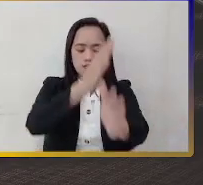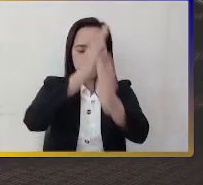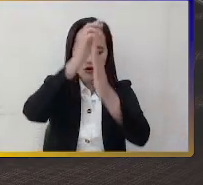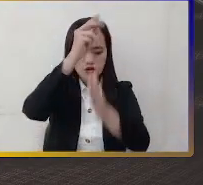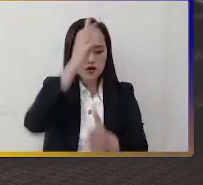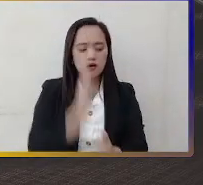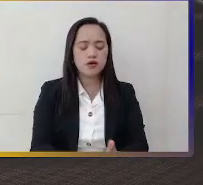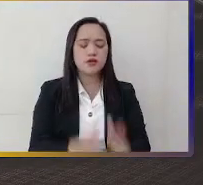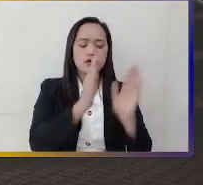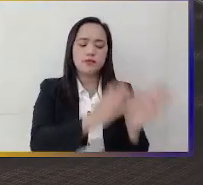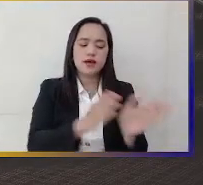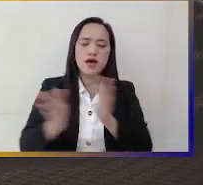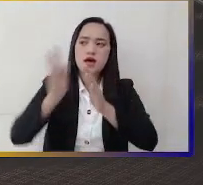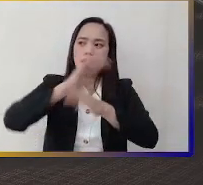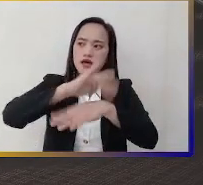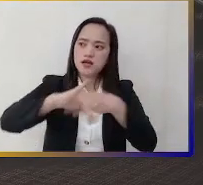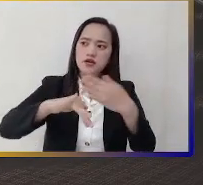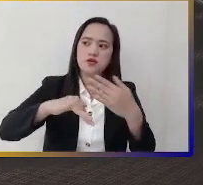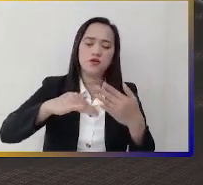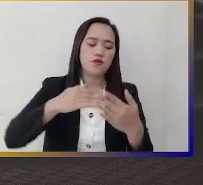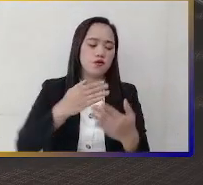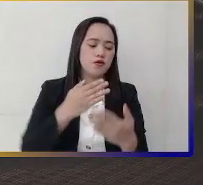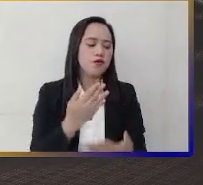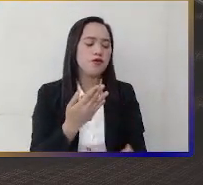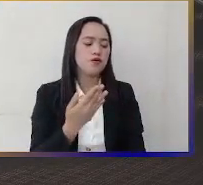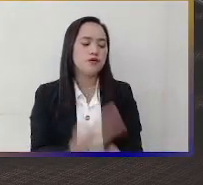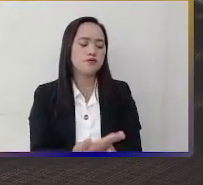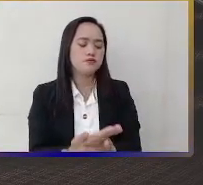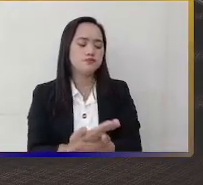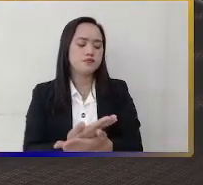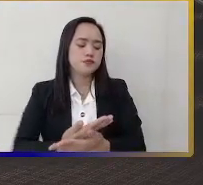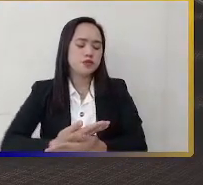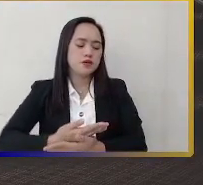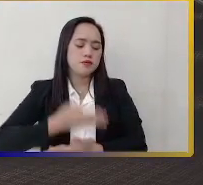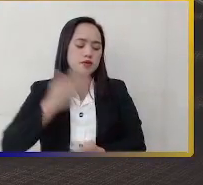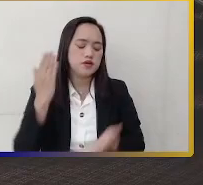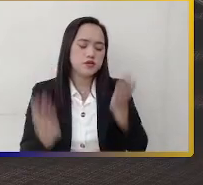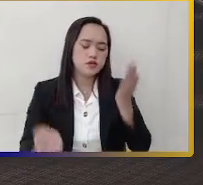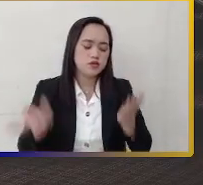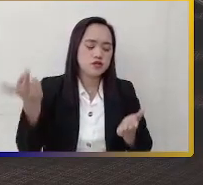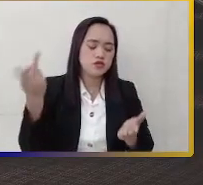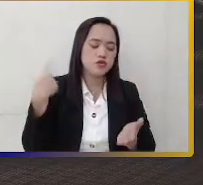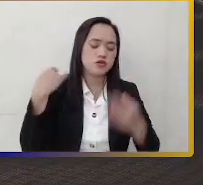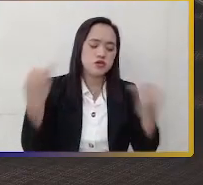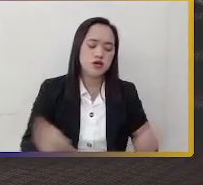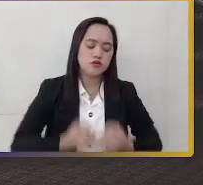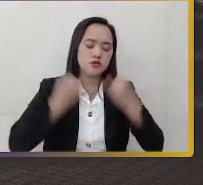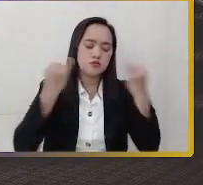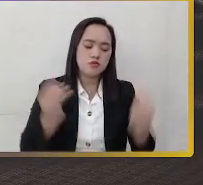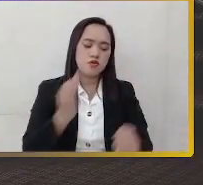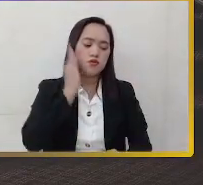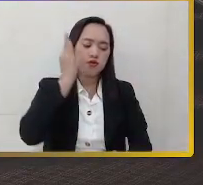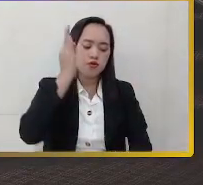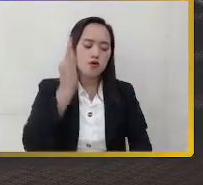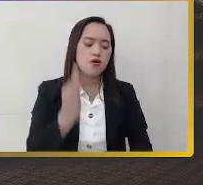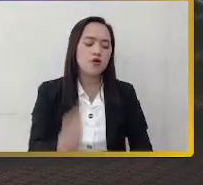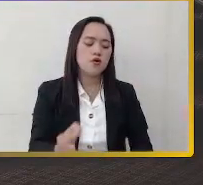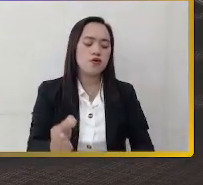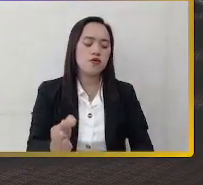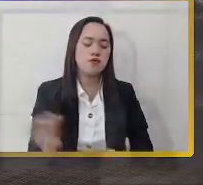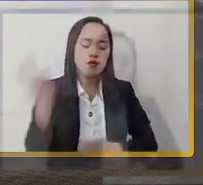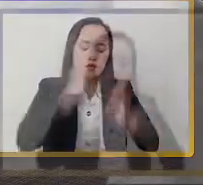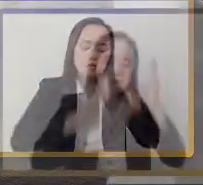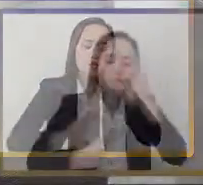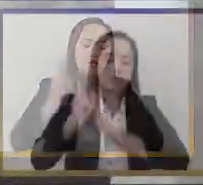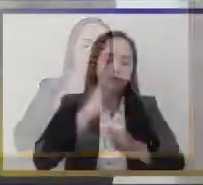My Father planned it all. There may be sunshine